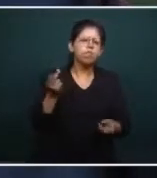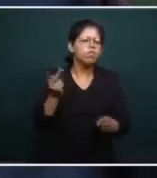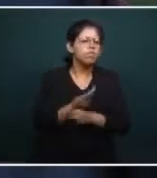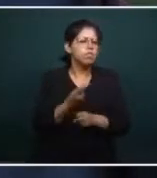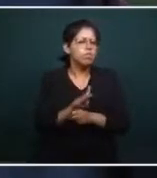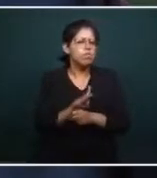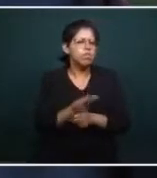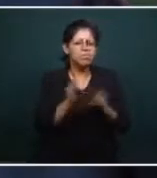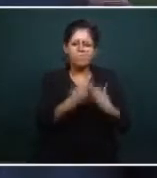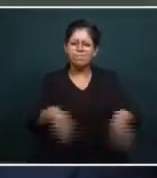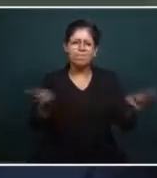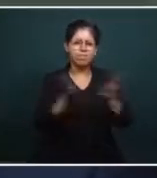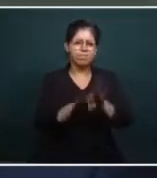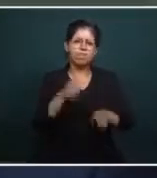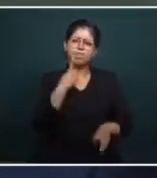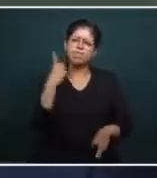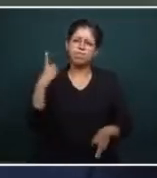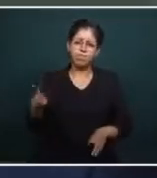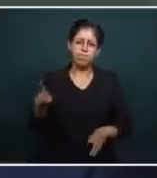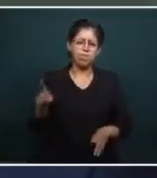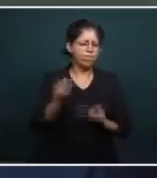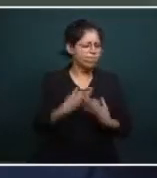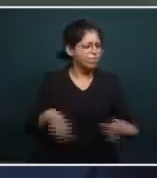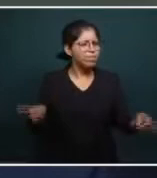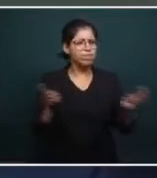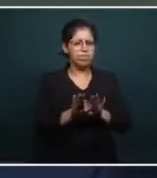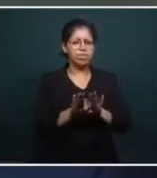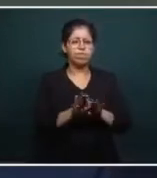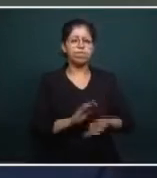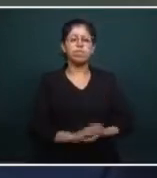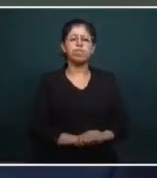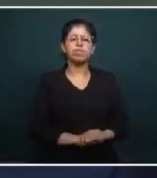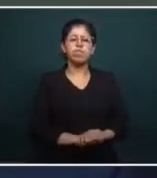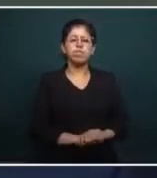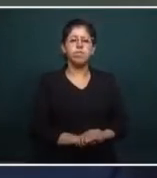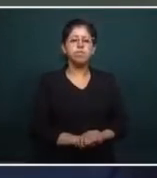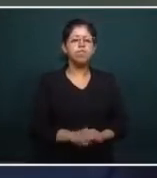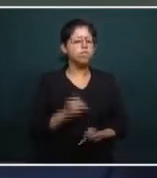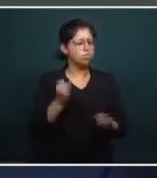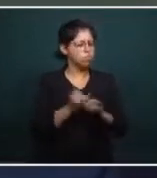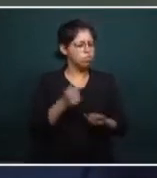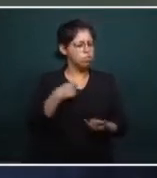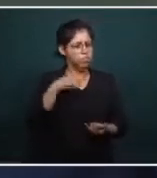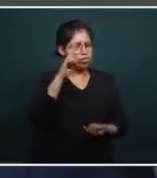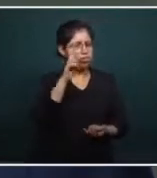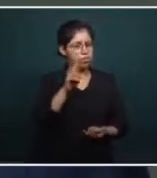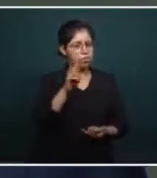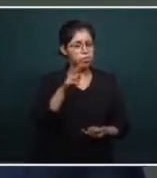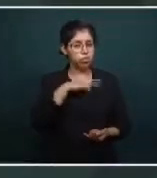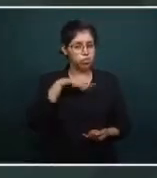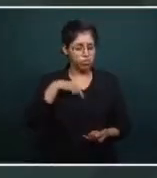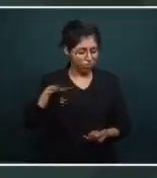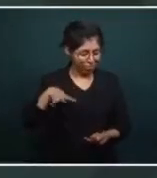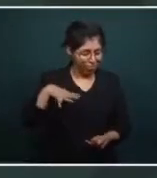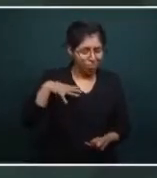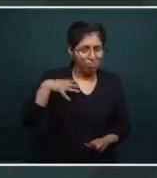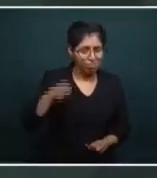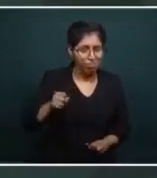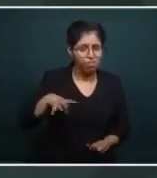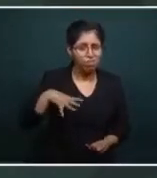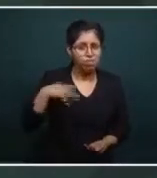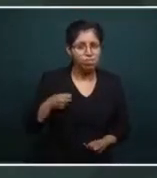that denuncia. we make this Vamos también complaint. siendo muy respetuosos And also a we're going to seguir continue to